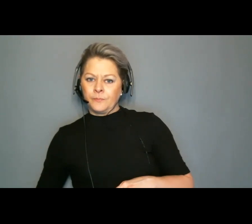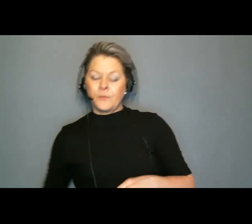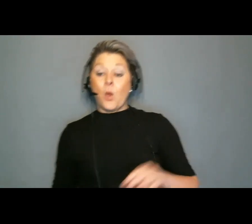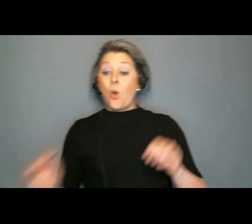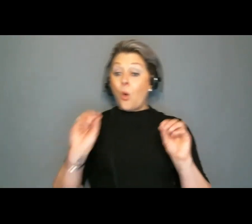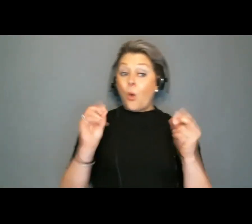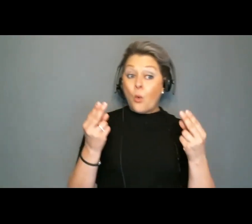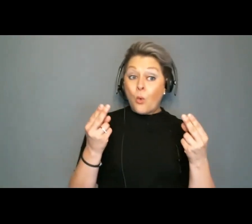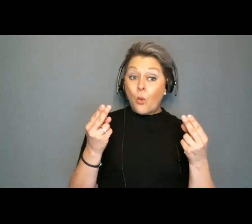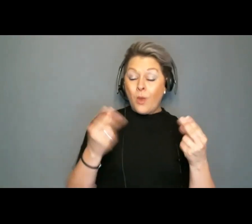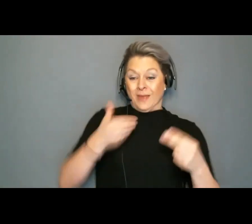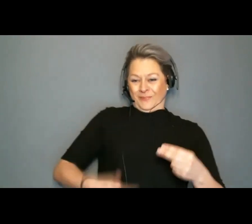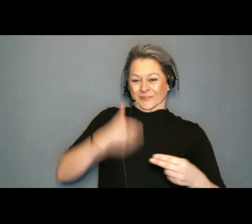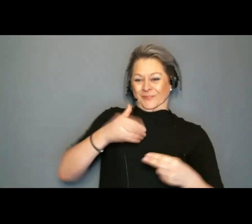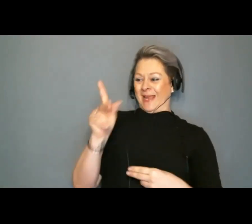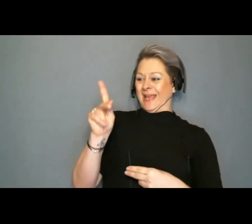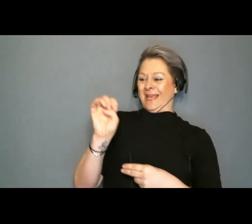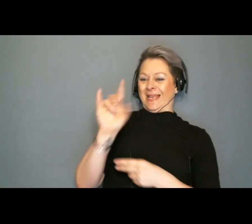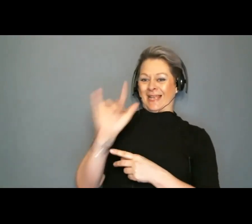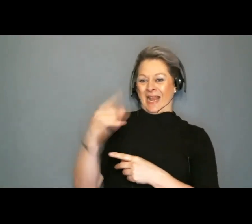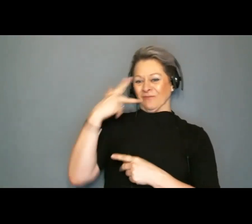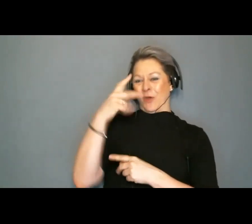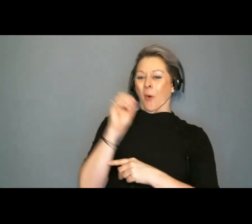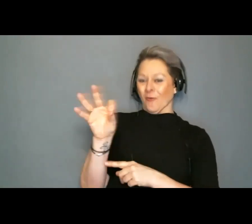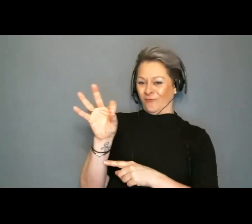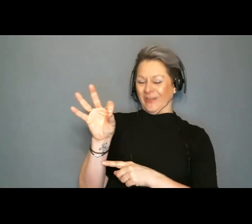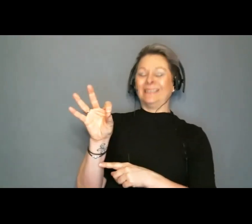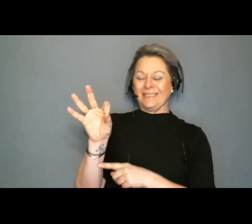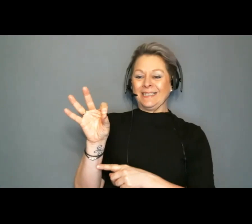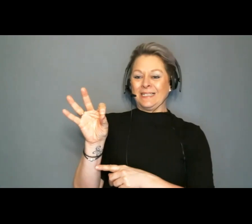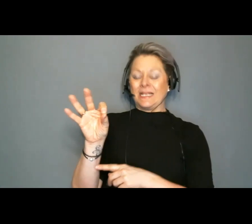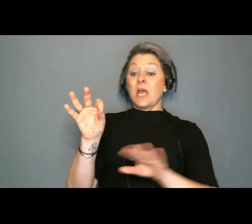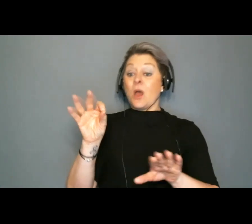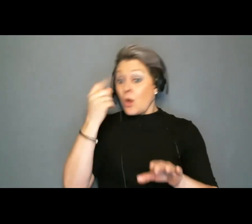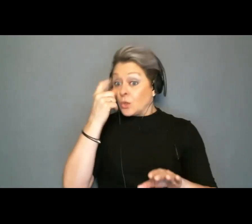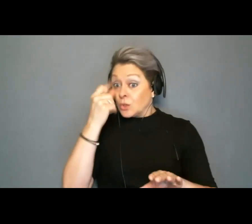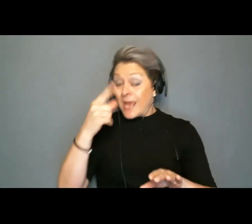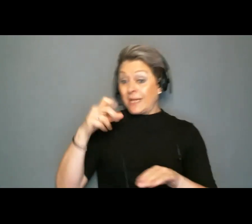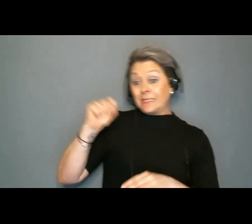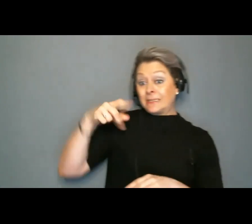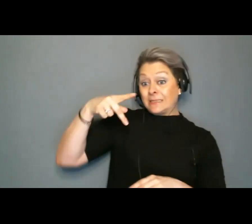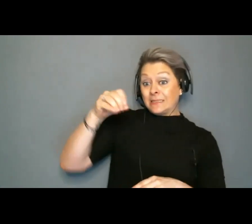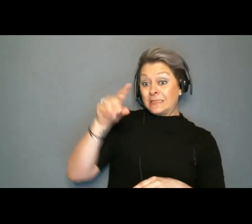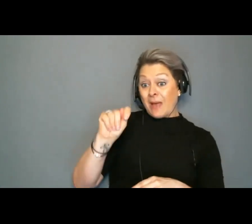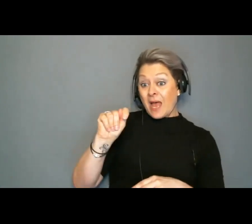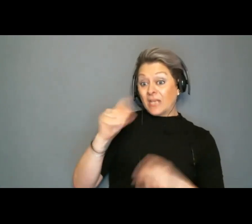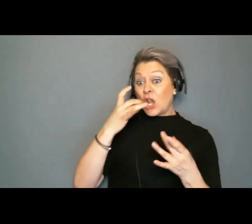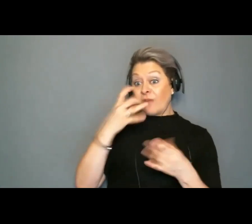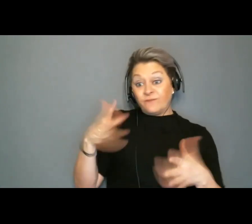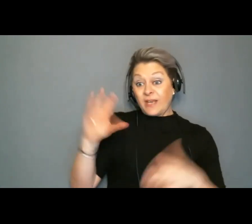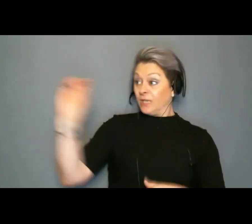Oh, this is Kelly. I have them spotlighted. I can see the two of you side by